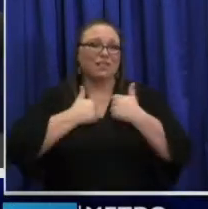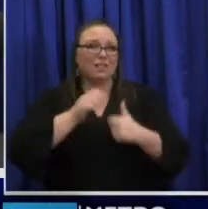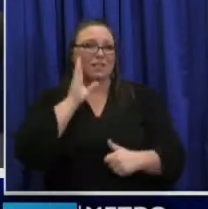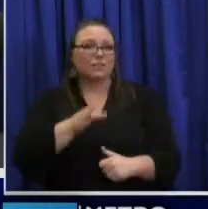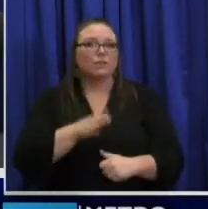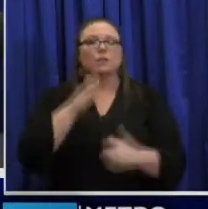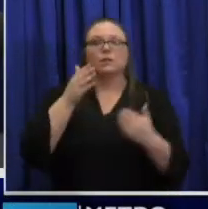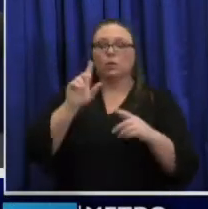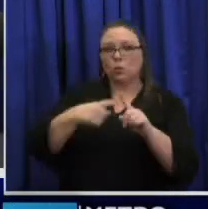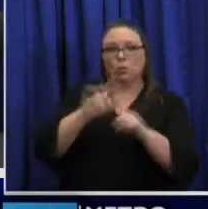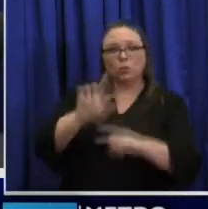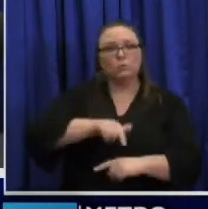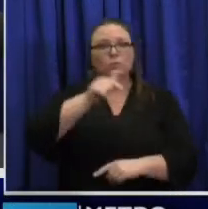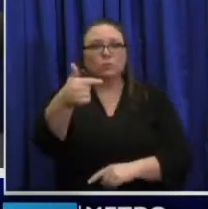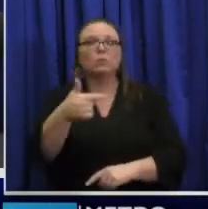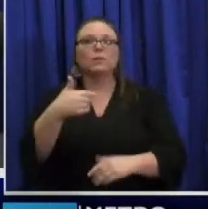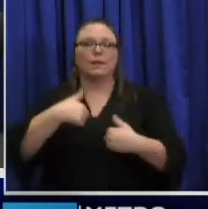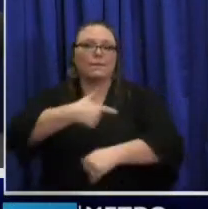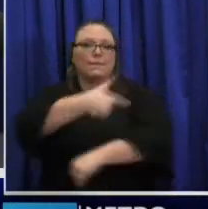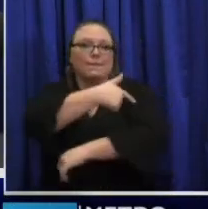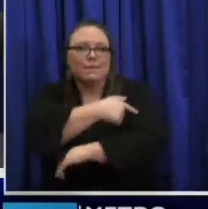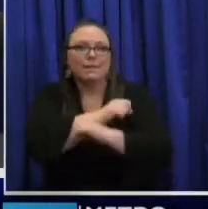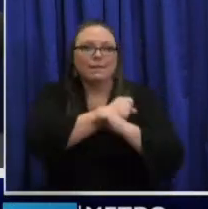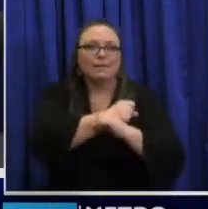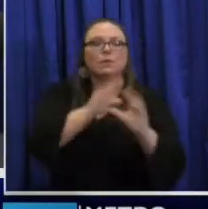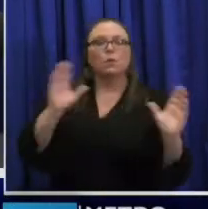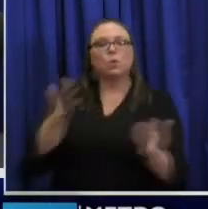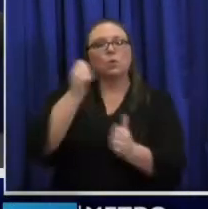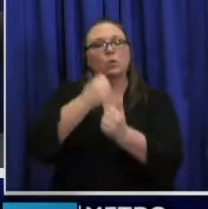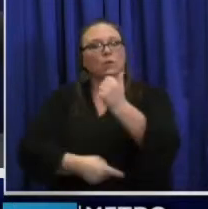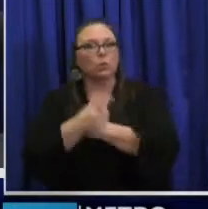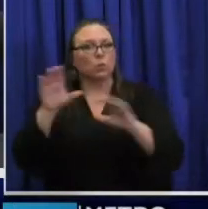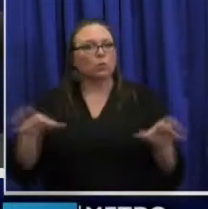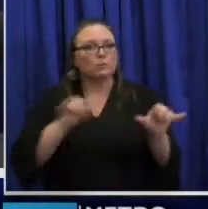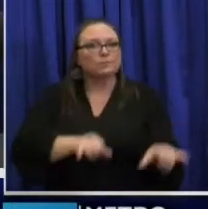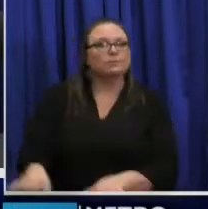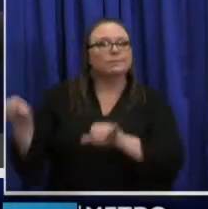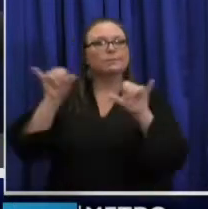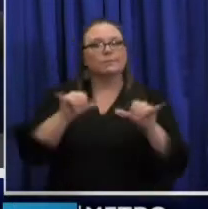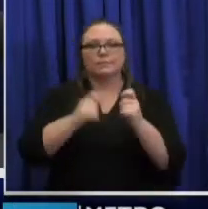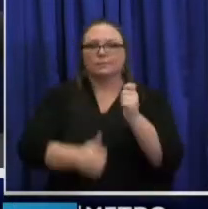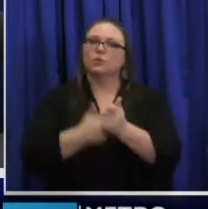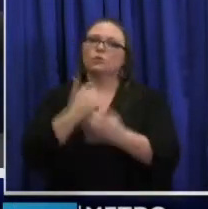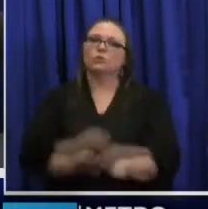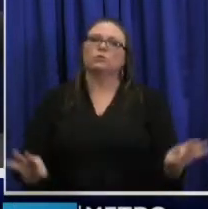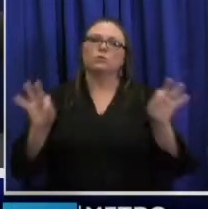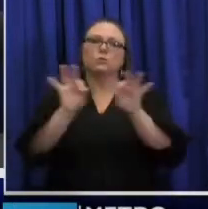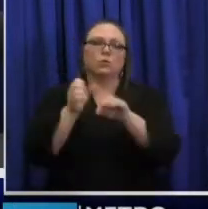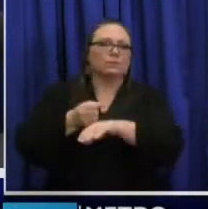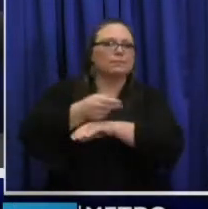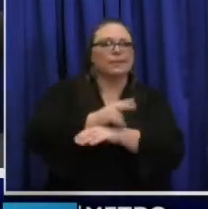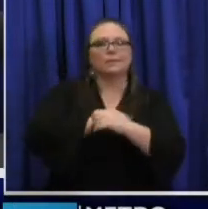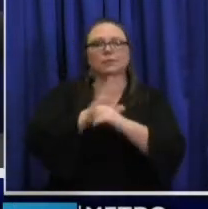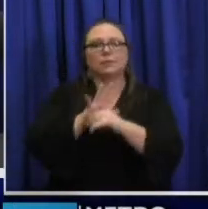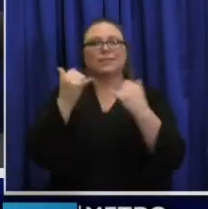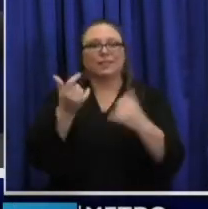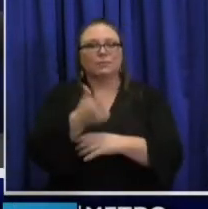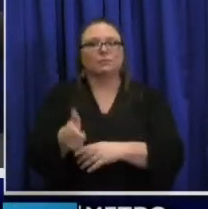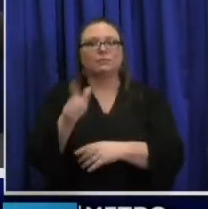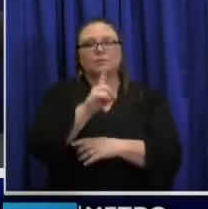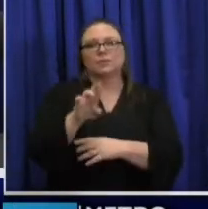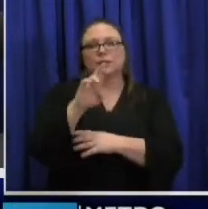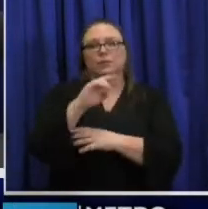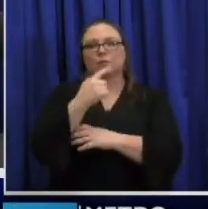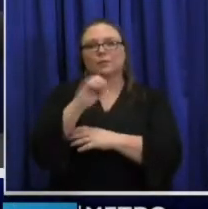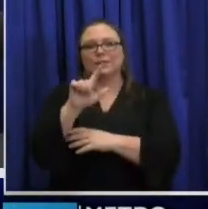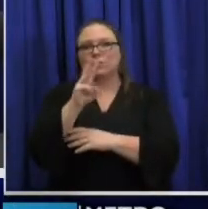the shot, get the vaccine, and encourage others to do the same. It's the biggest thing you can do to win this fight. I now would like to turn it over to Dr.